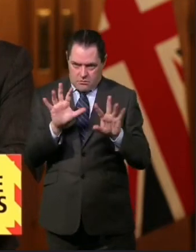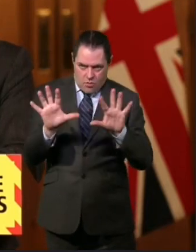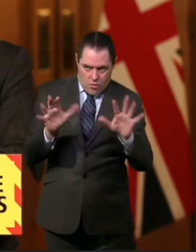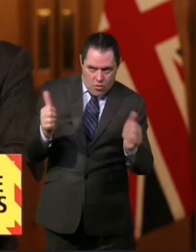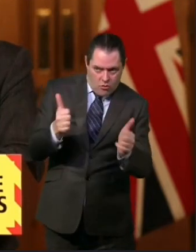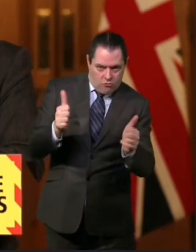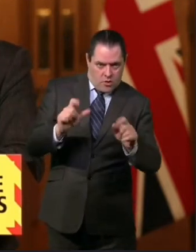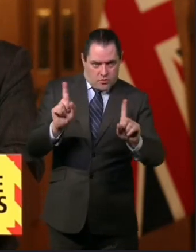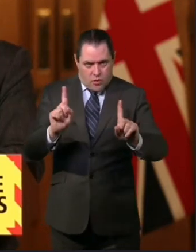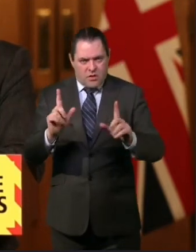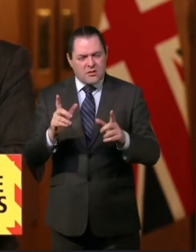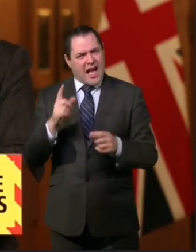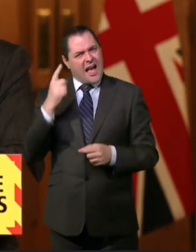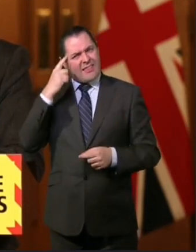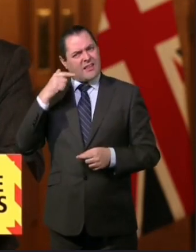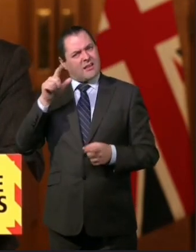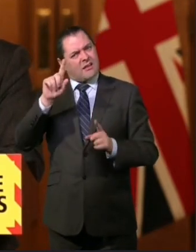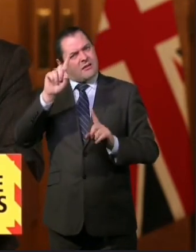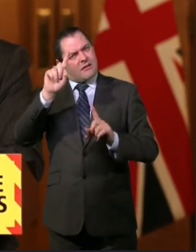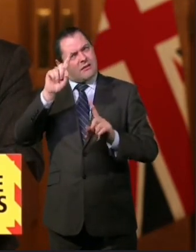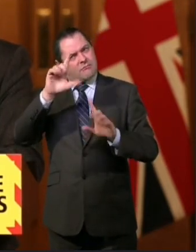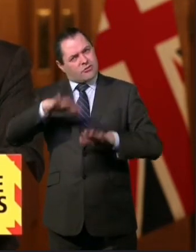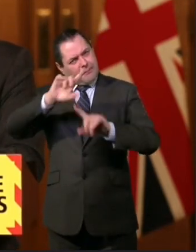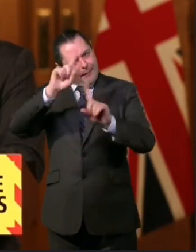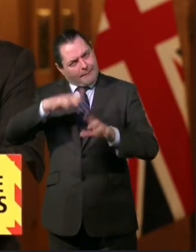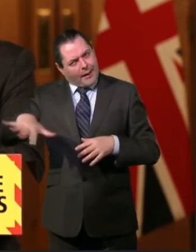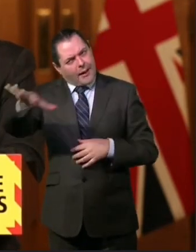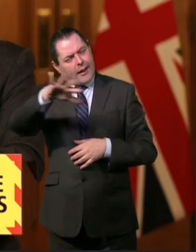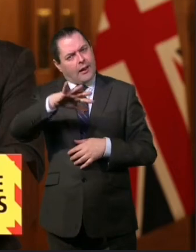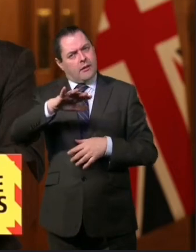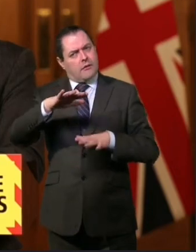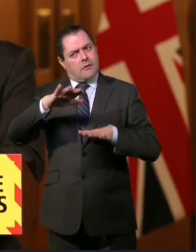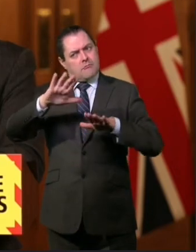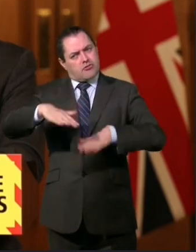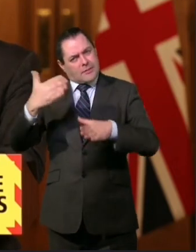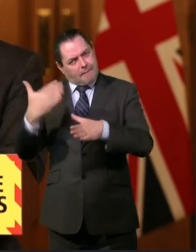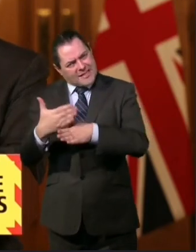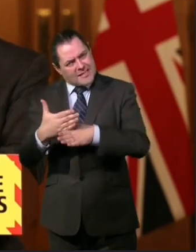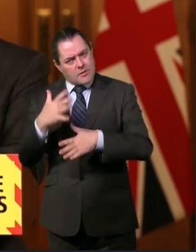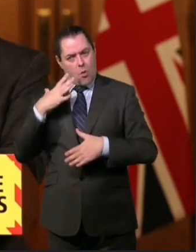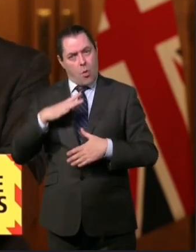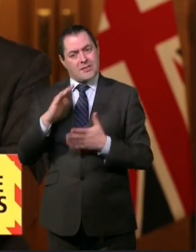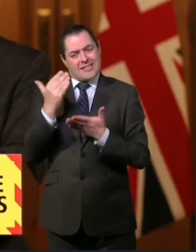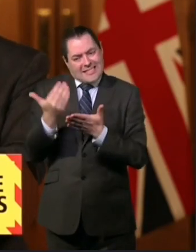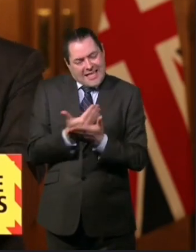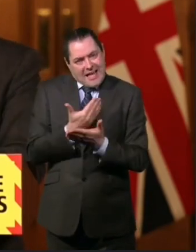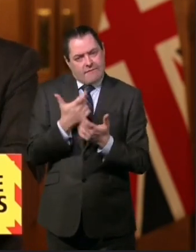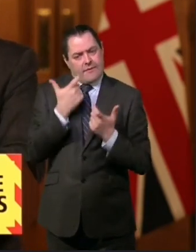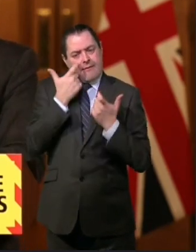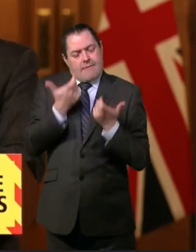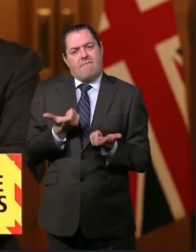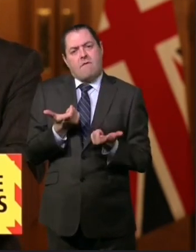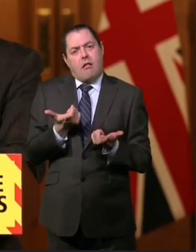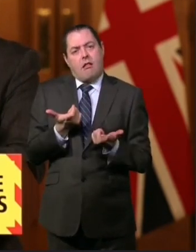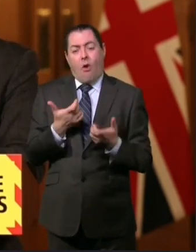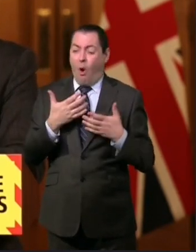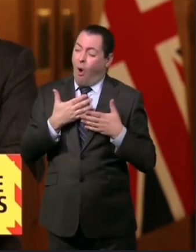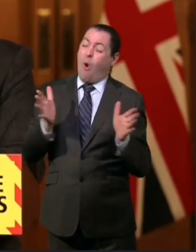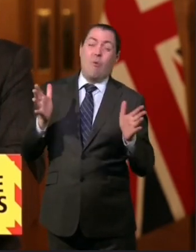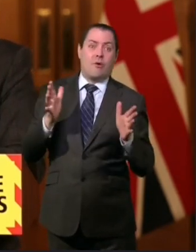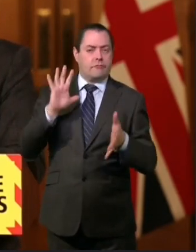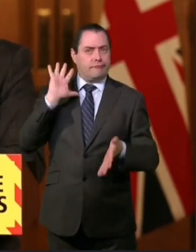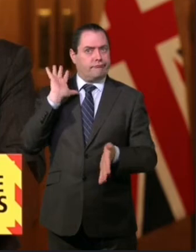we opened safely and cautiously when it was right to do so, rather than opening up again and then being